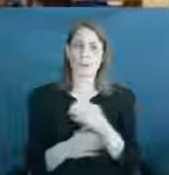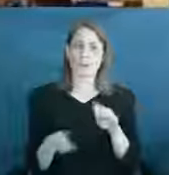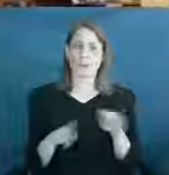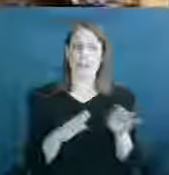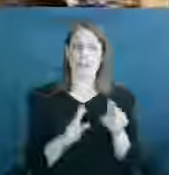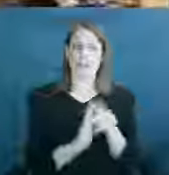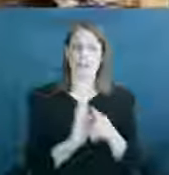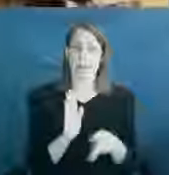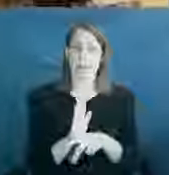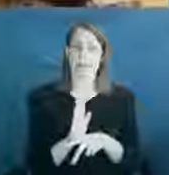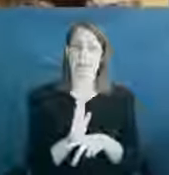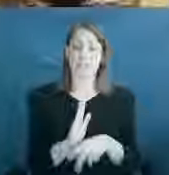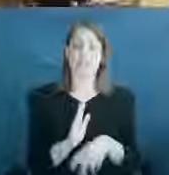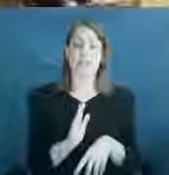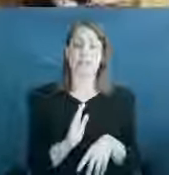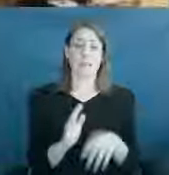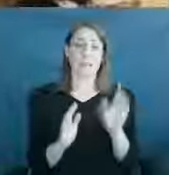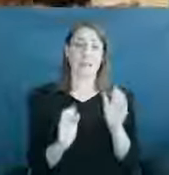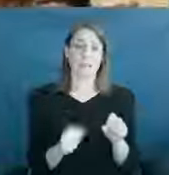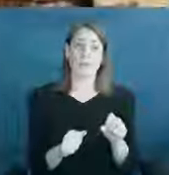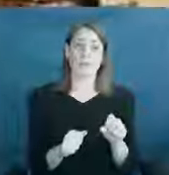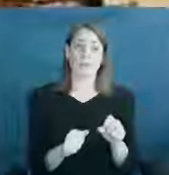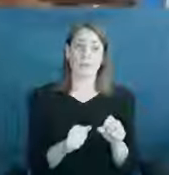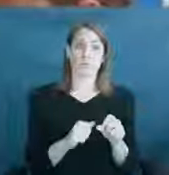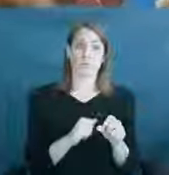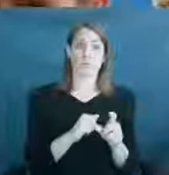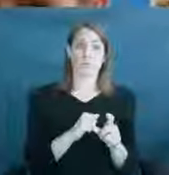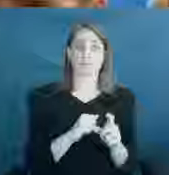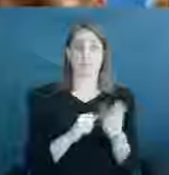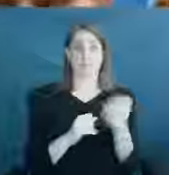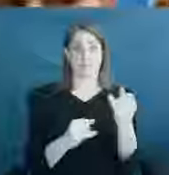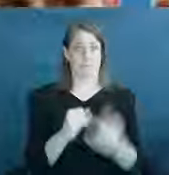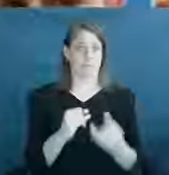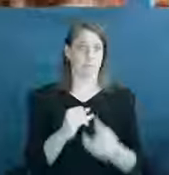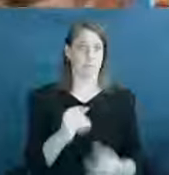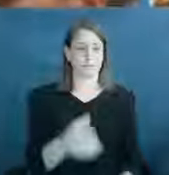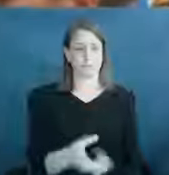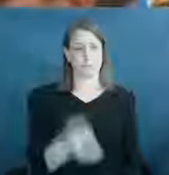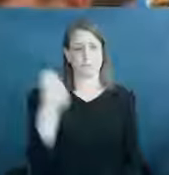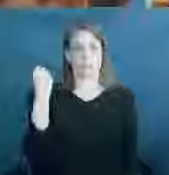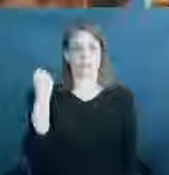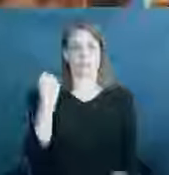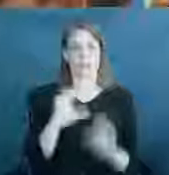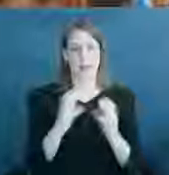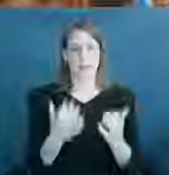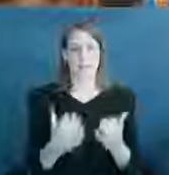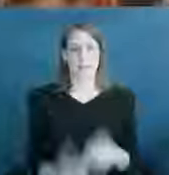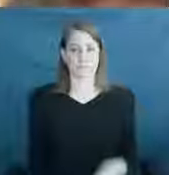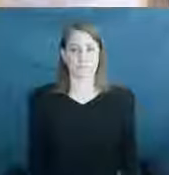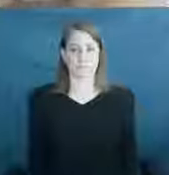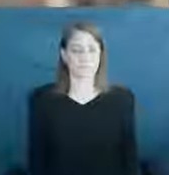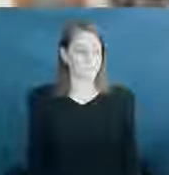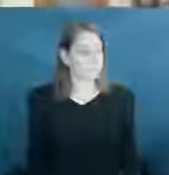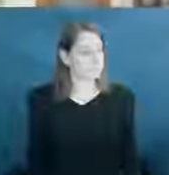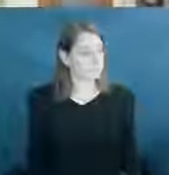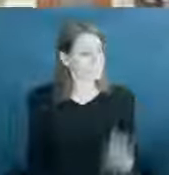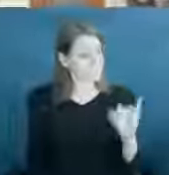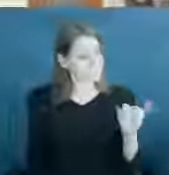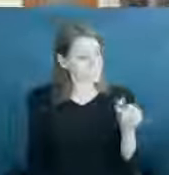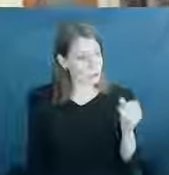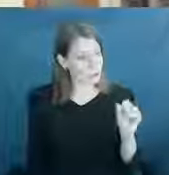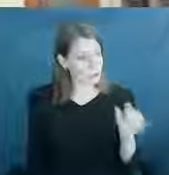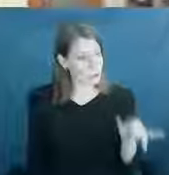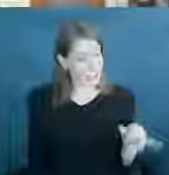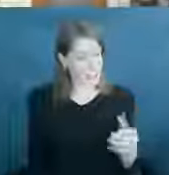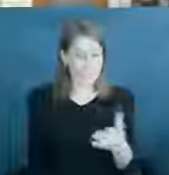You're choosing not to come round here. Brandon? which can lead, ultimately, to removal from class. Excuse me, Georgia. I know you're